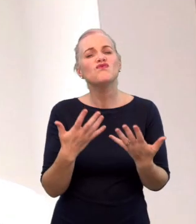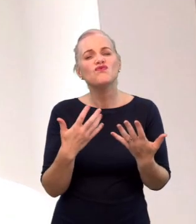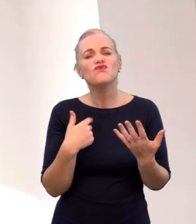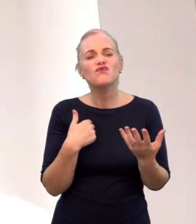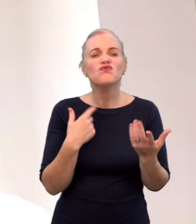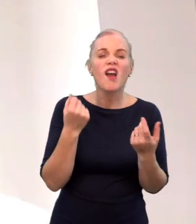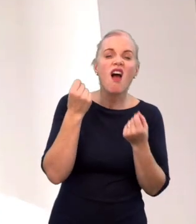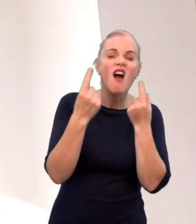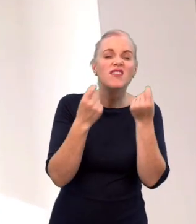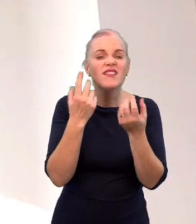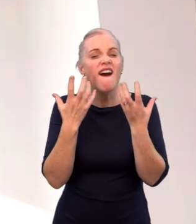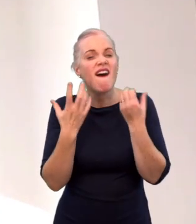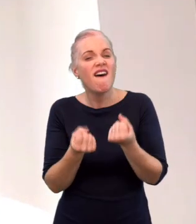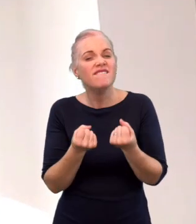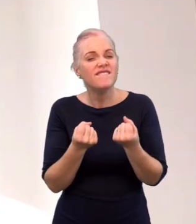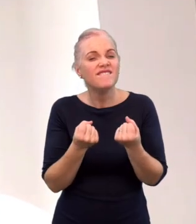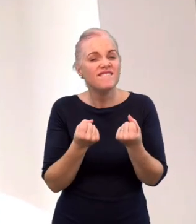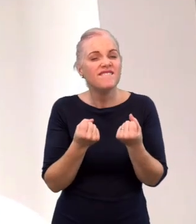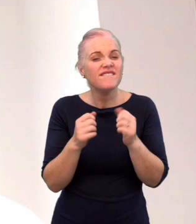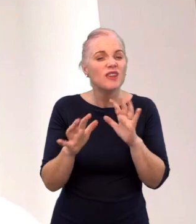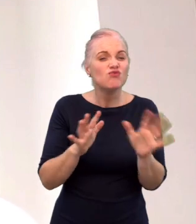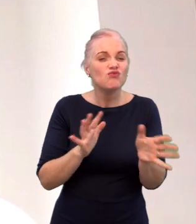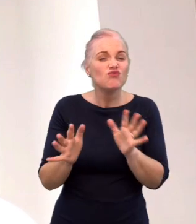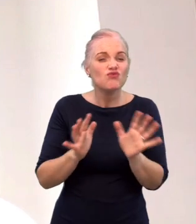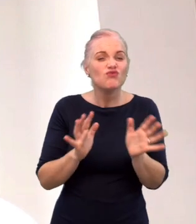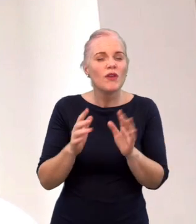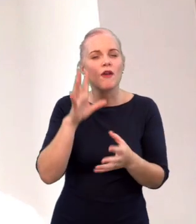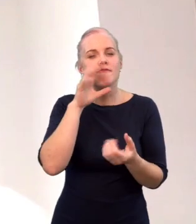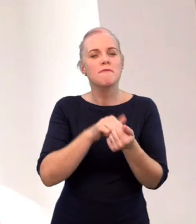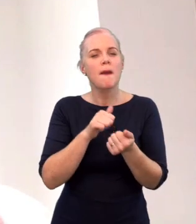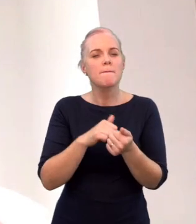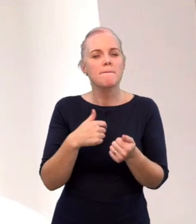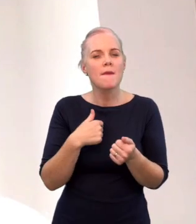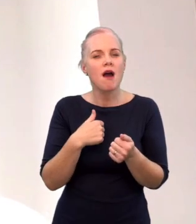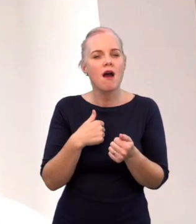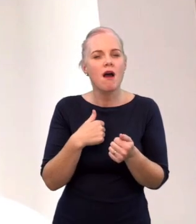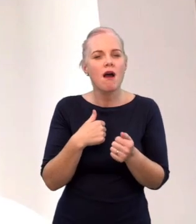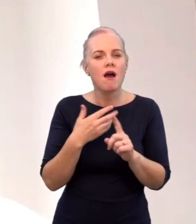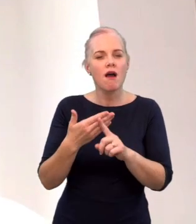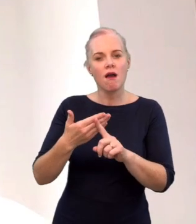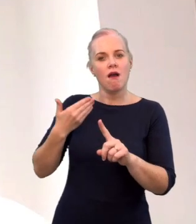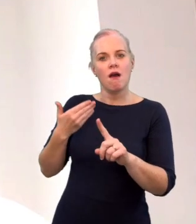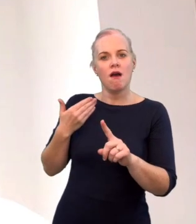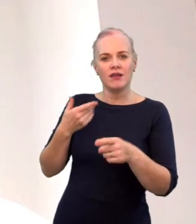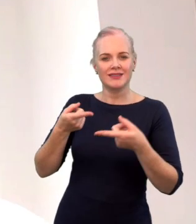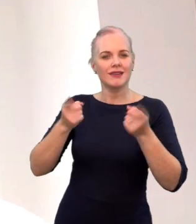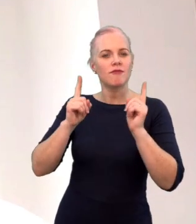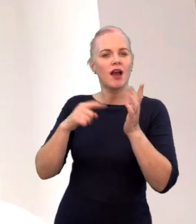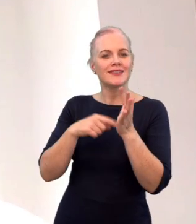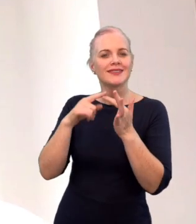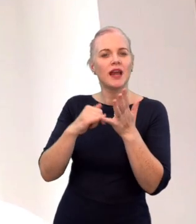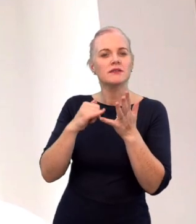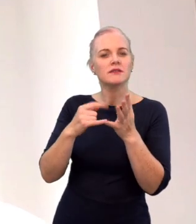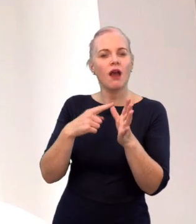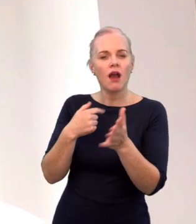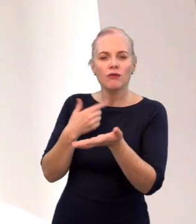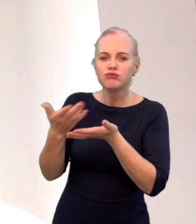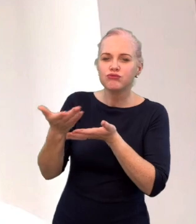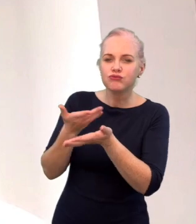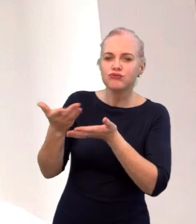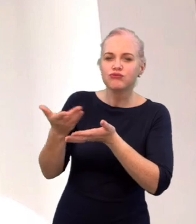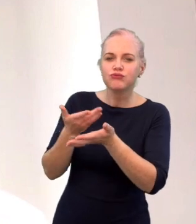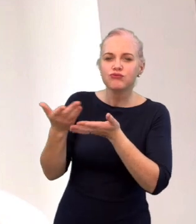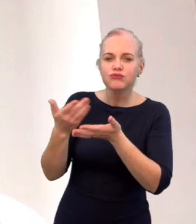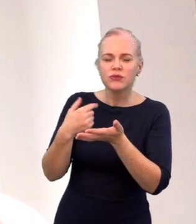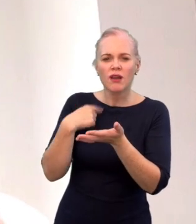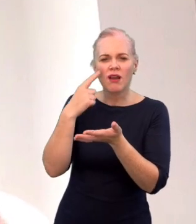I think I had a loose idea. You know, I remember sort of like in the really early days talking to Tessa, the